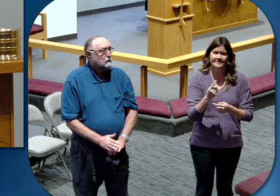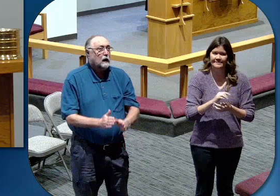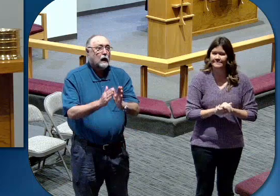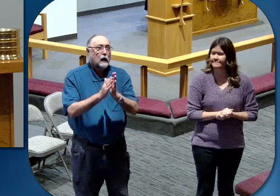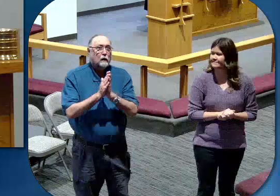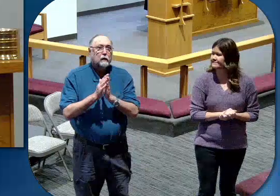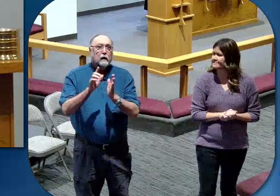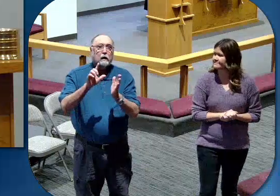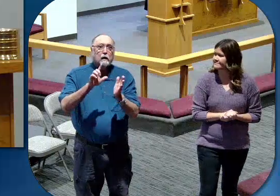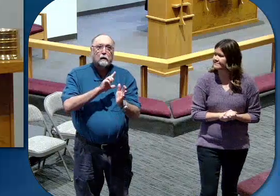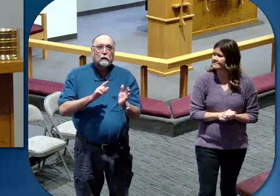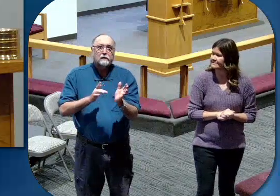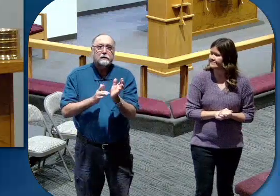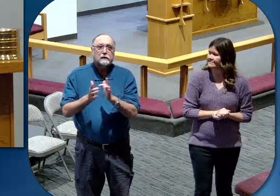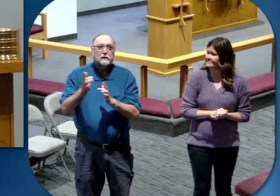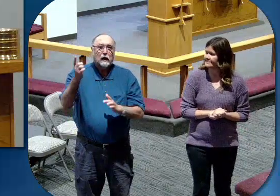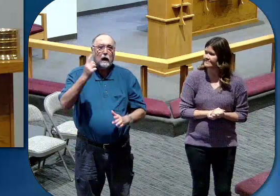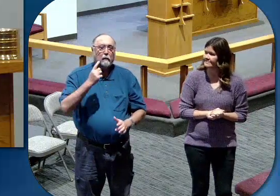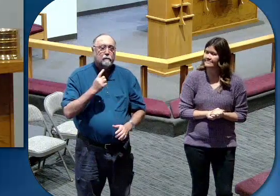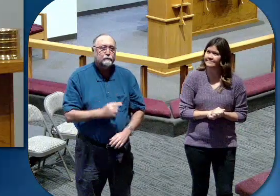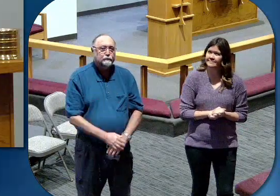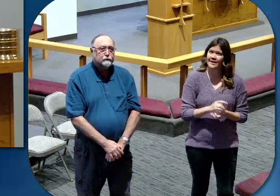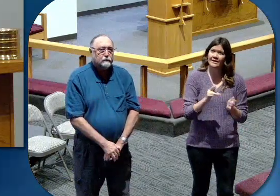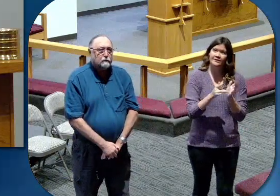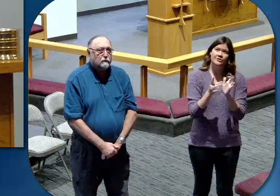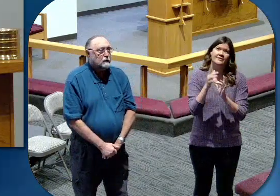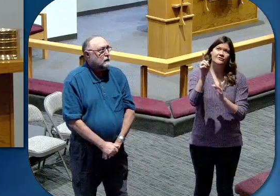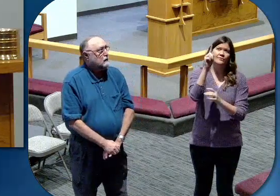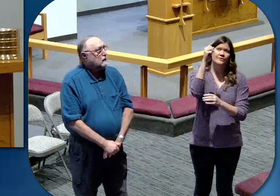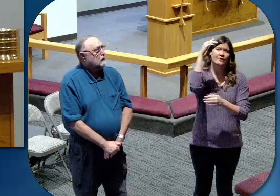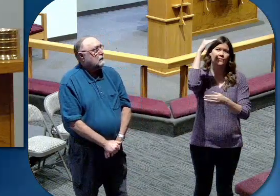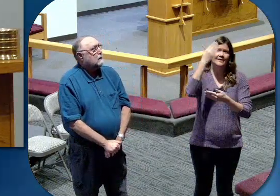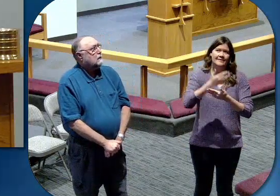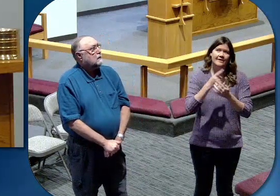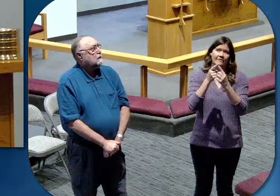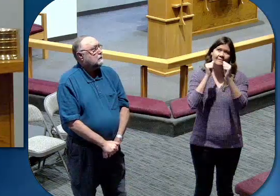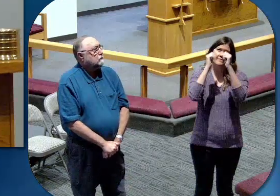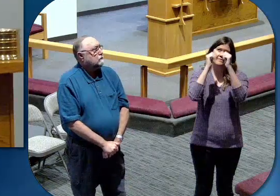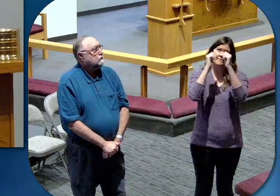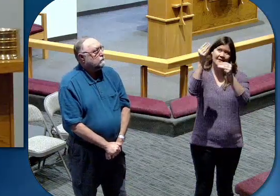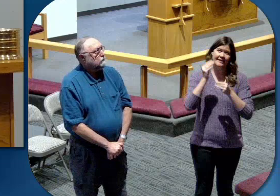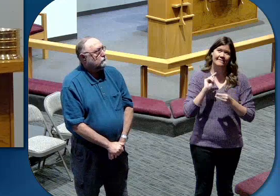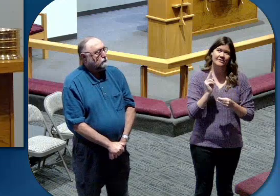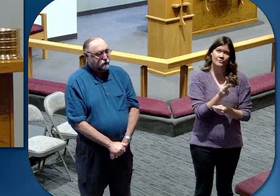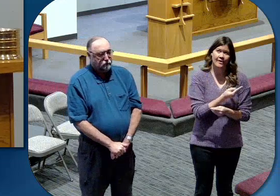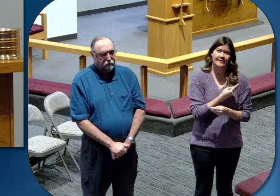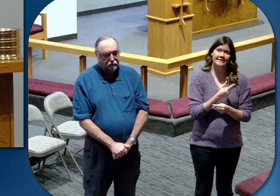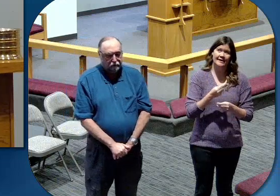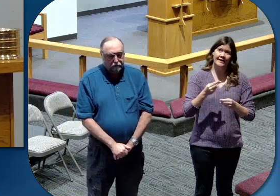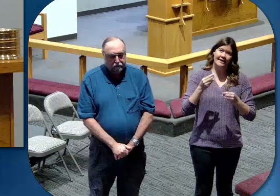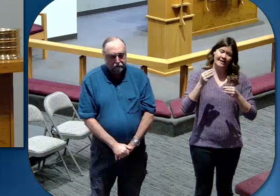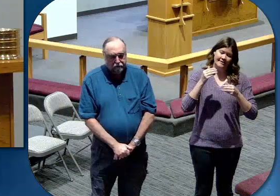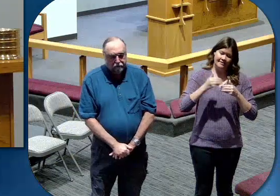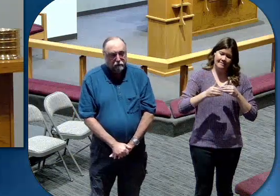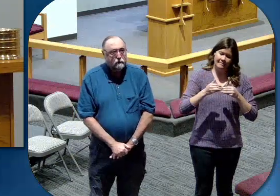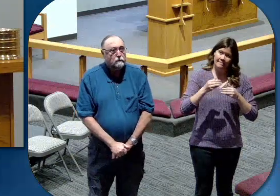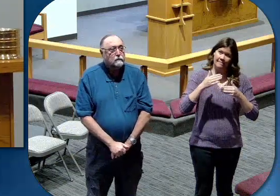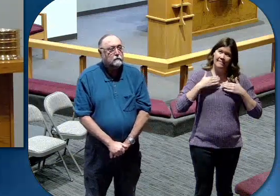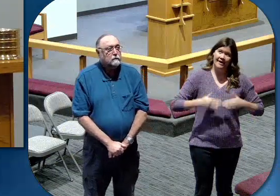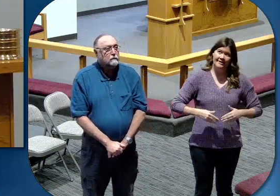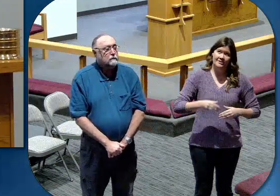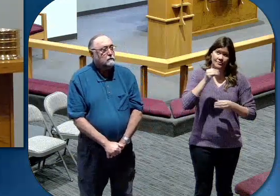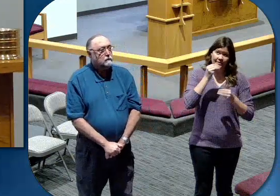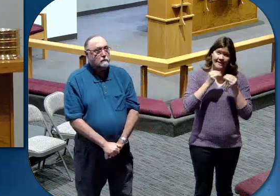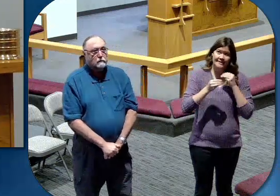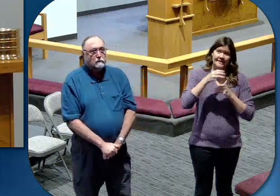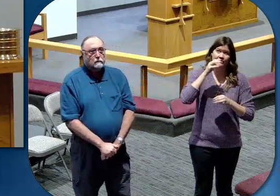Jesus. O Lord Jesus Christ, you're the only Son of the Father. In giving us your body and your blood to eat and to drink, you lead us to